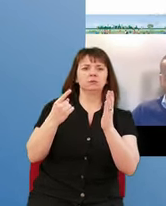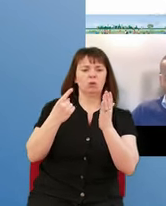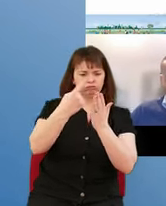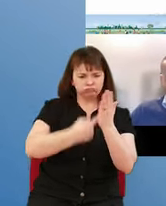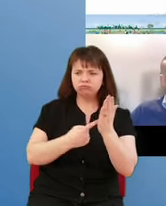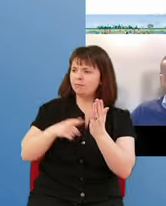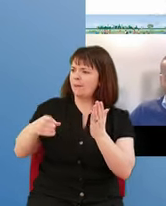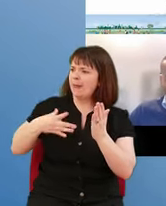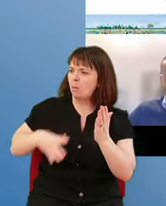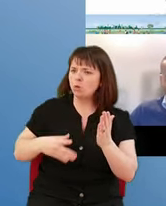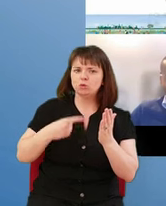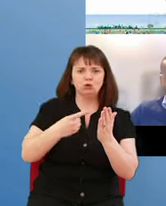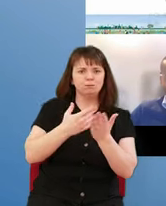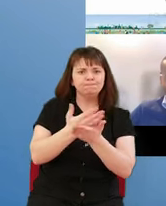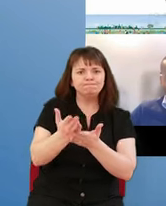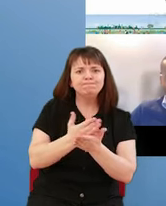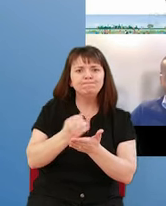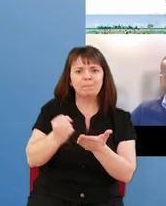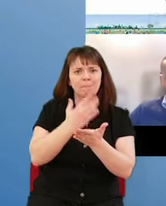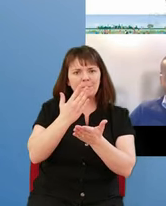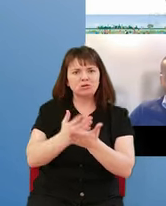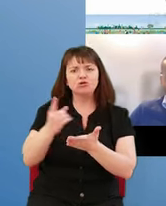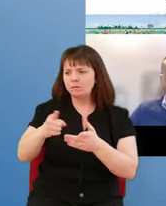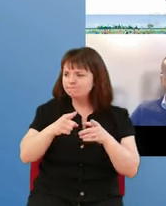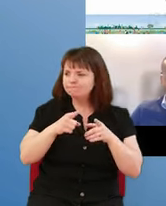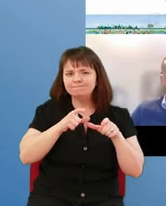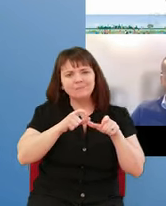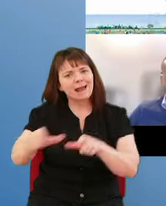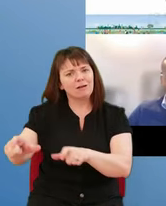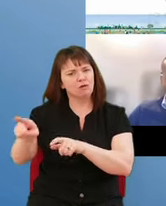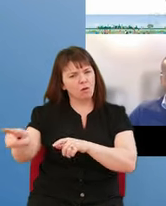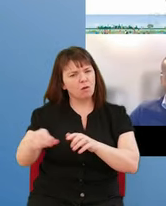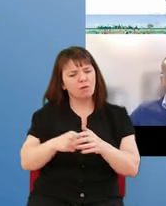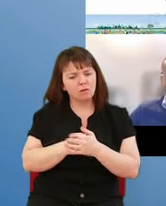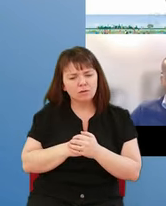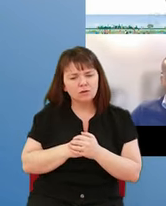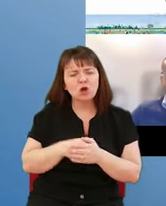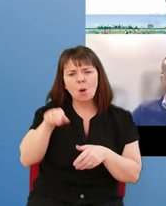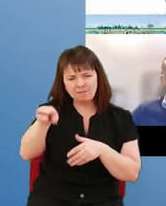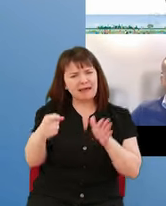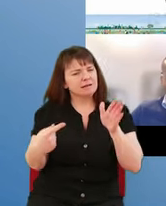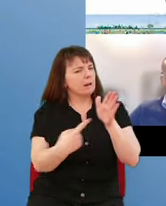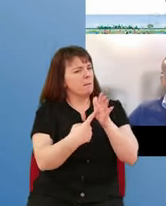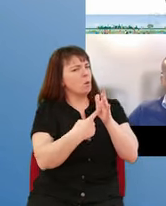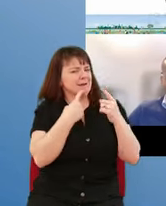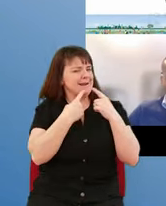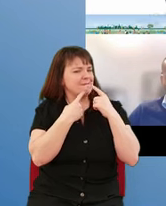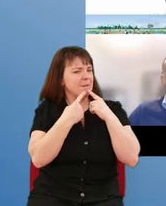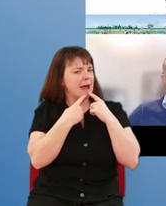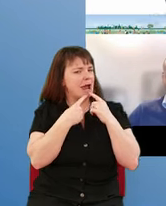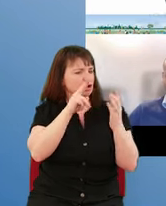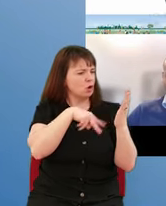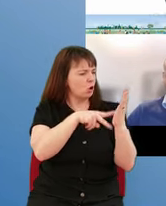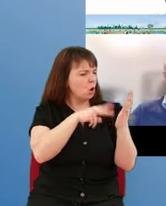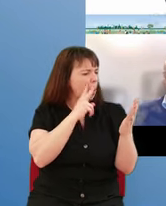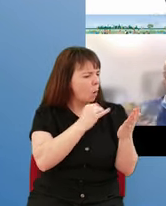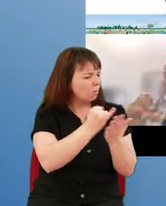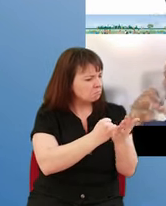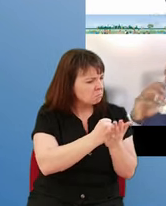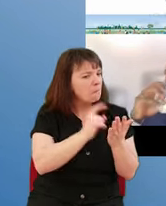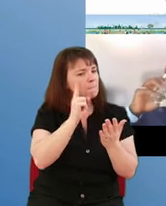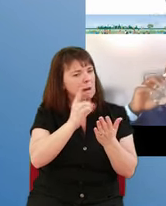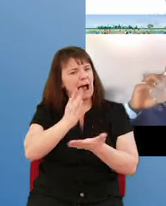kind of key bit to the flag that's been come up with the impact assessments, but they are currently being rubber stamped by the quality team. So we'll have them back very soon, but they are all